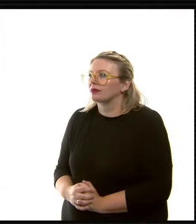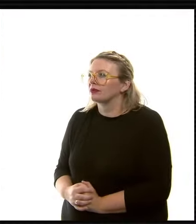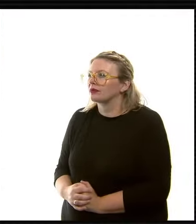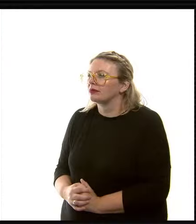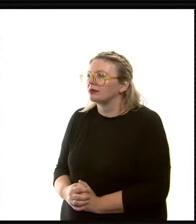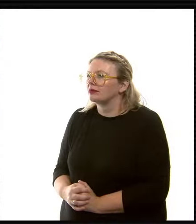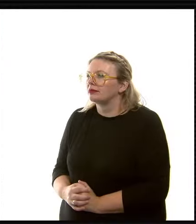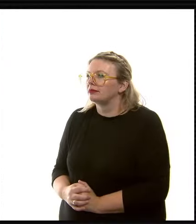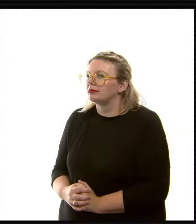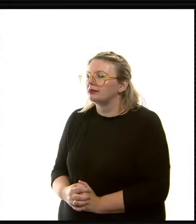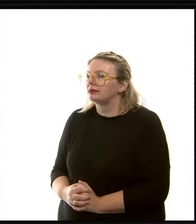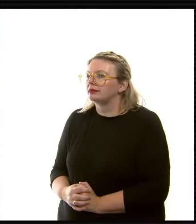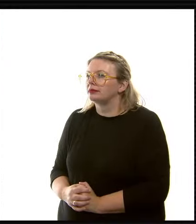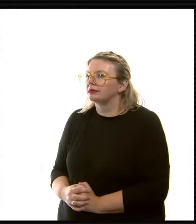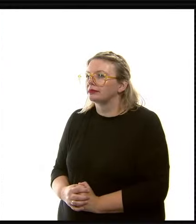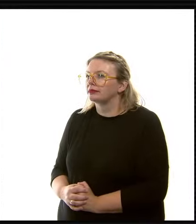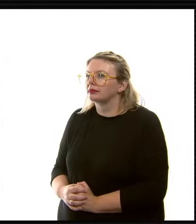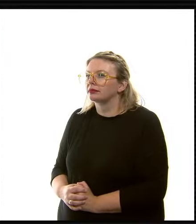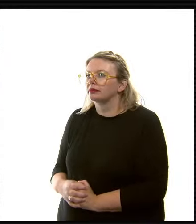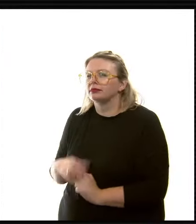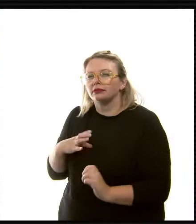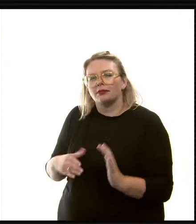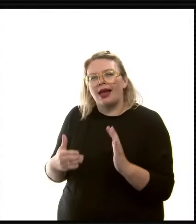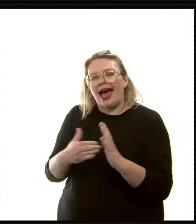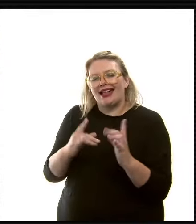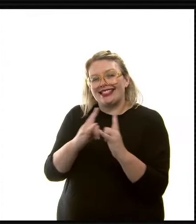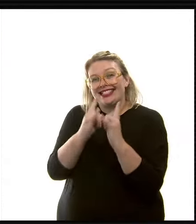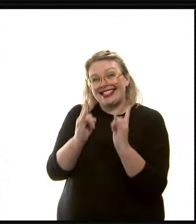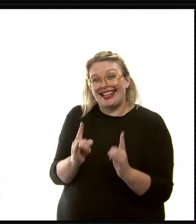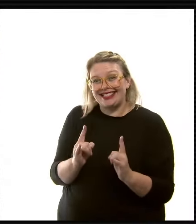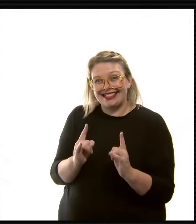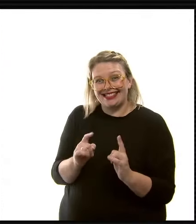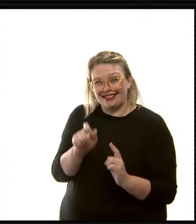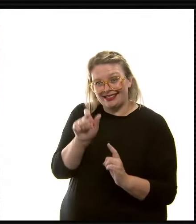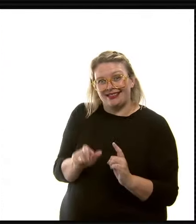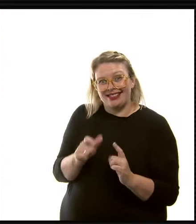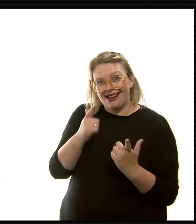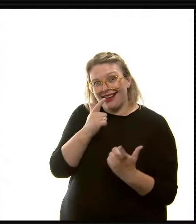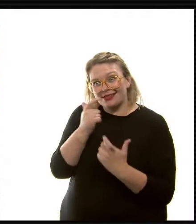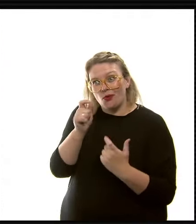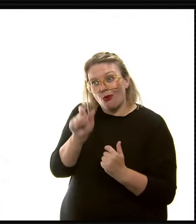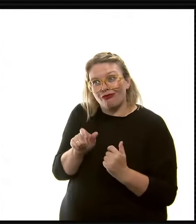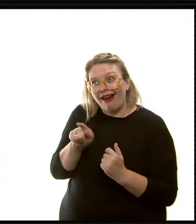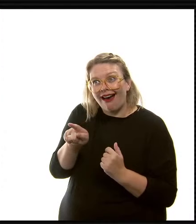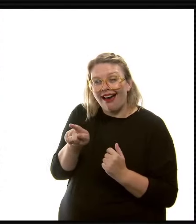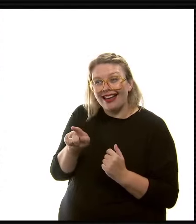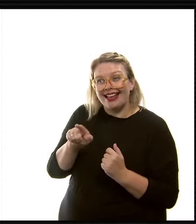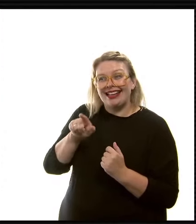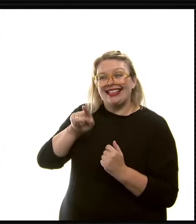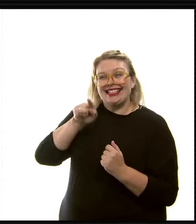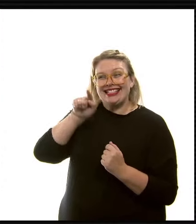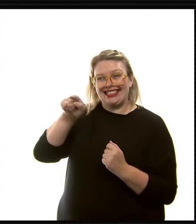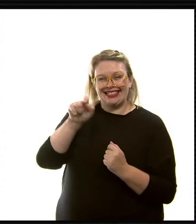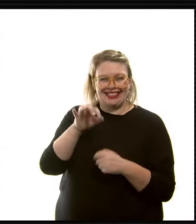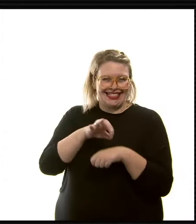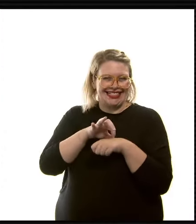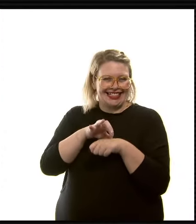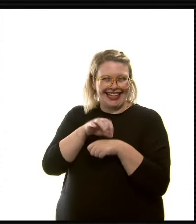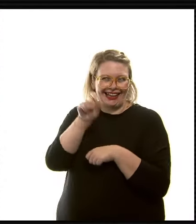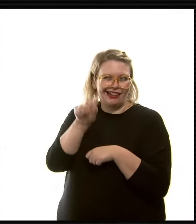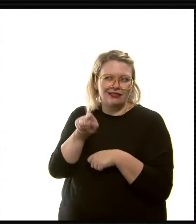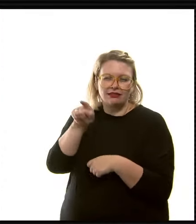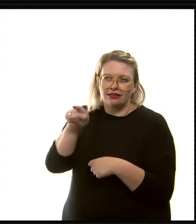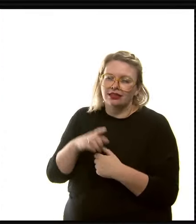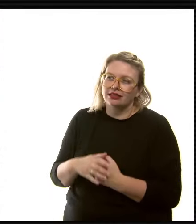I wanted to add a little tent for our little cave explorer. I ended up making him as a skin in Minecraft. He could explore